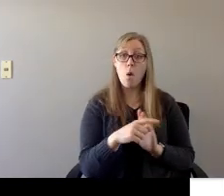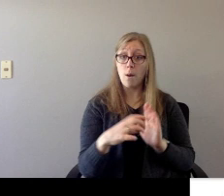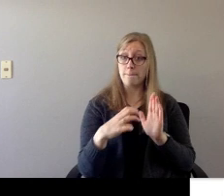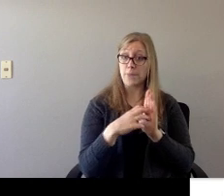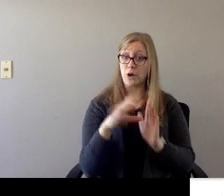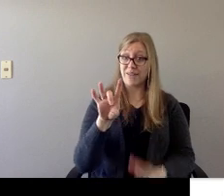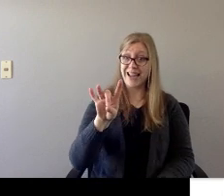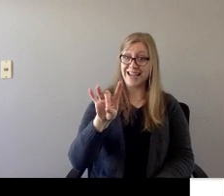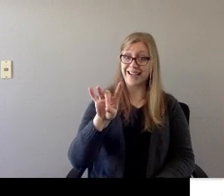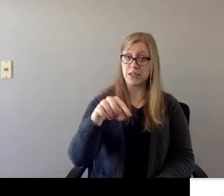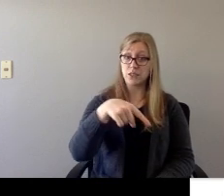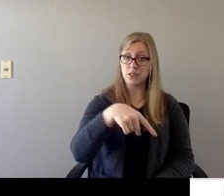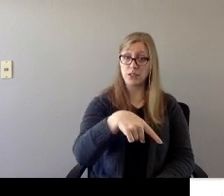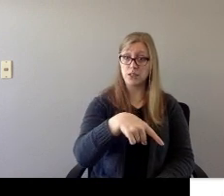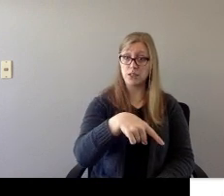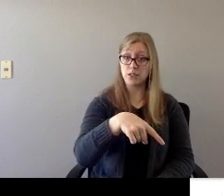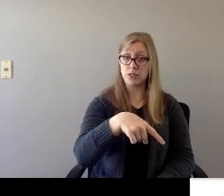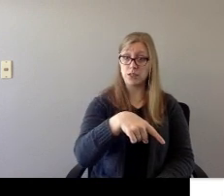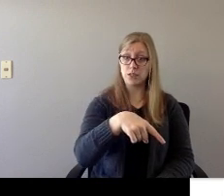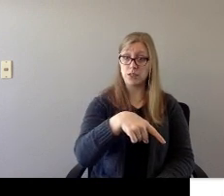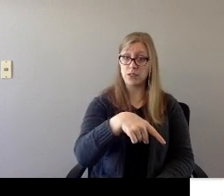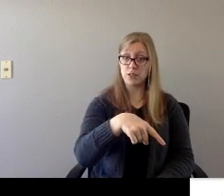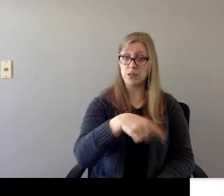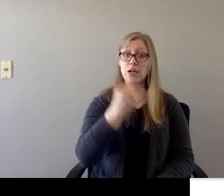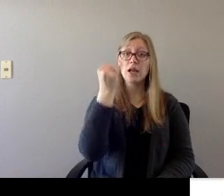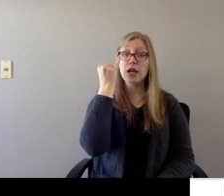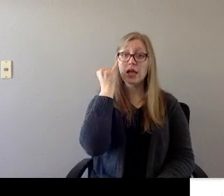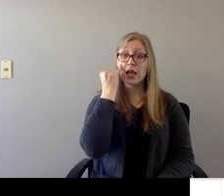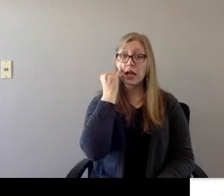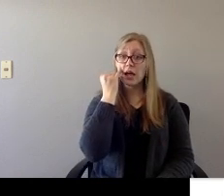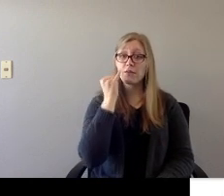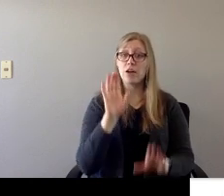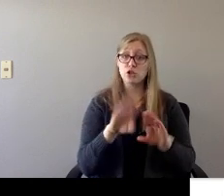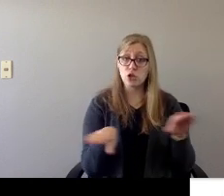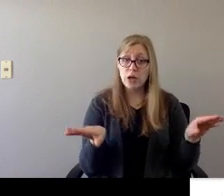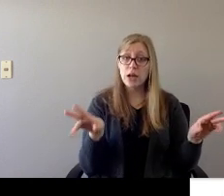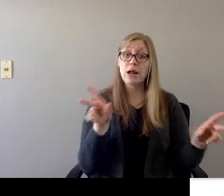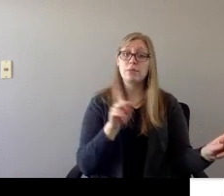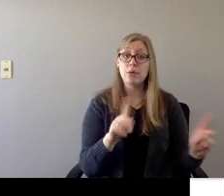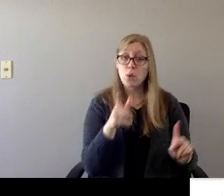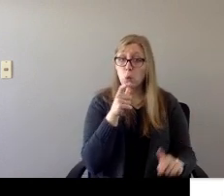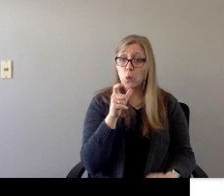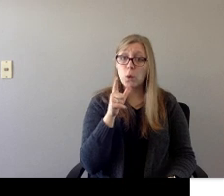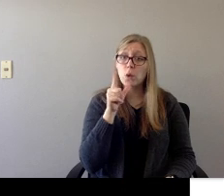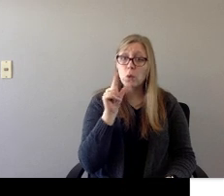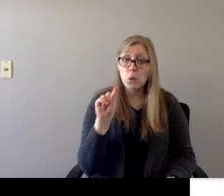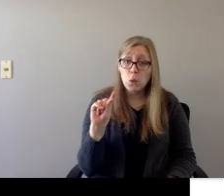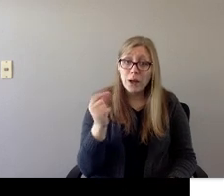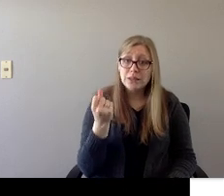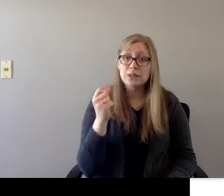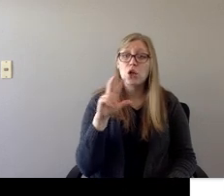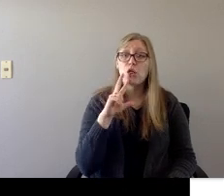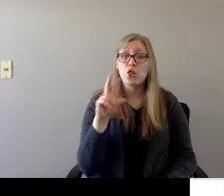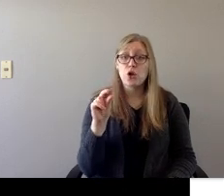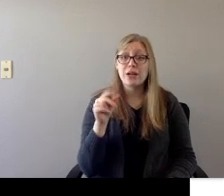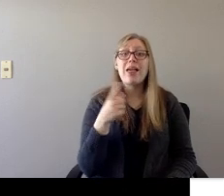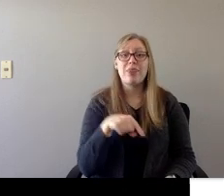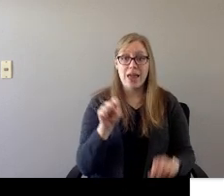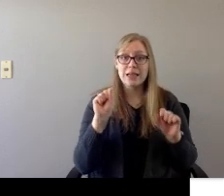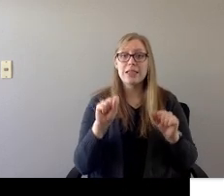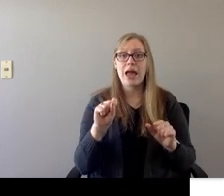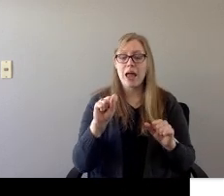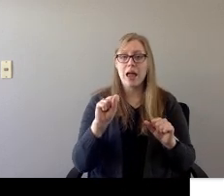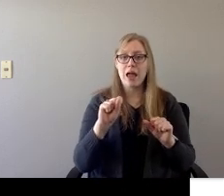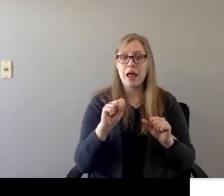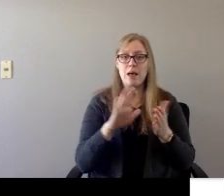if infected children and people in their 20s and 30s may spread, if infected, children and people in their 20s and 30s may spread the virus